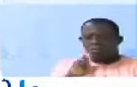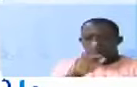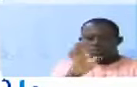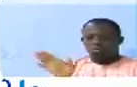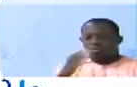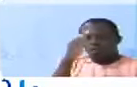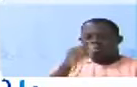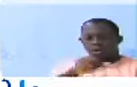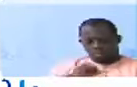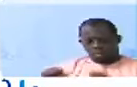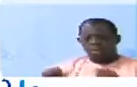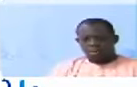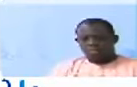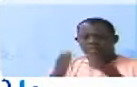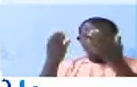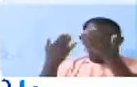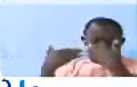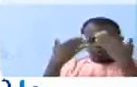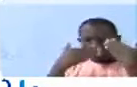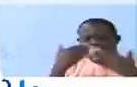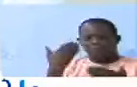and change your clothing.